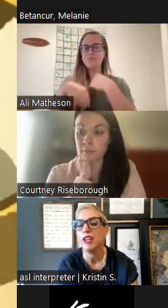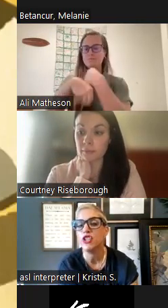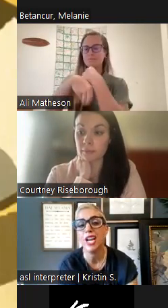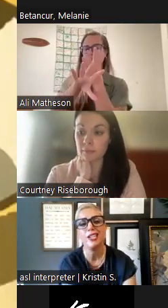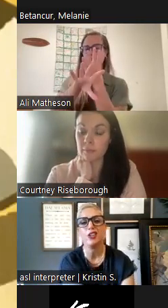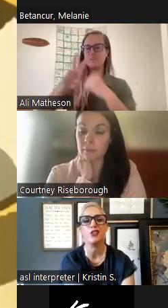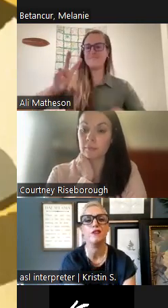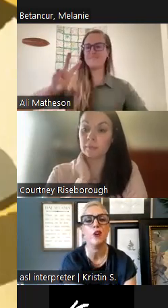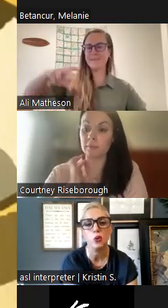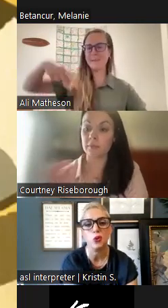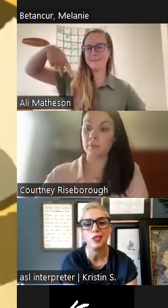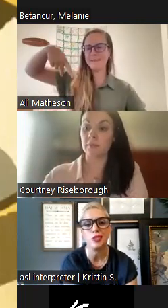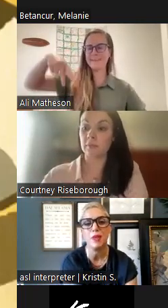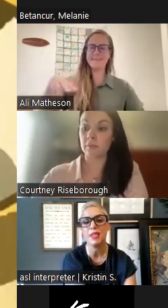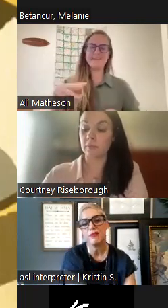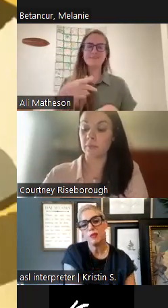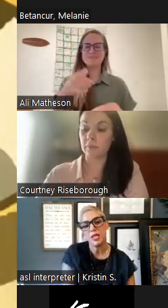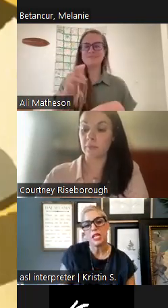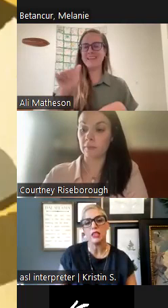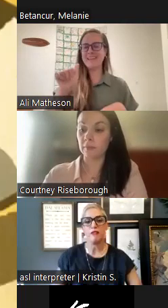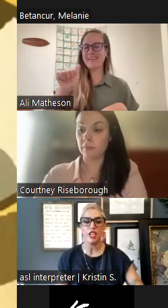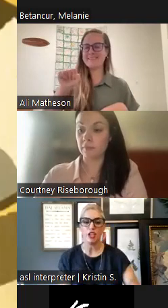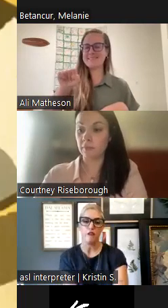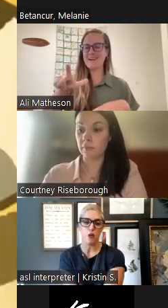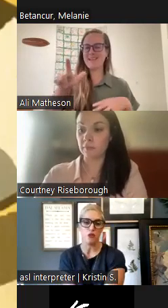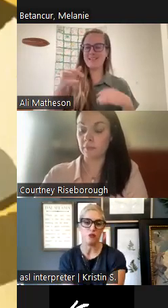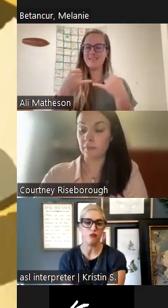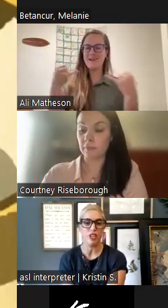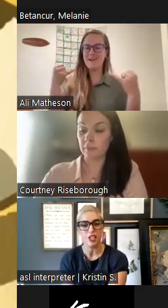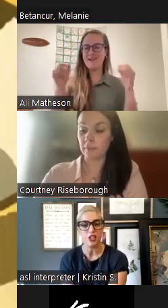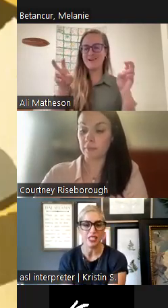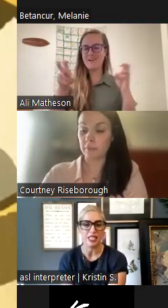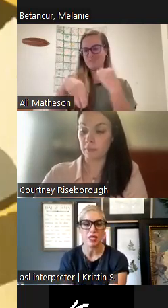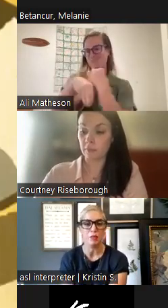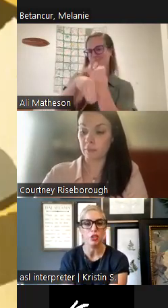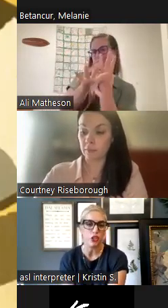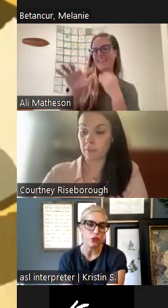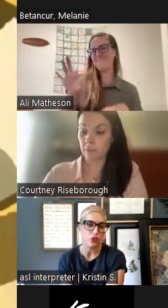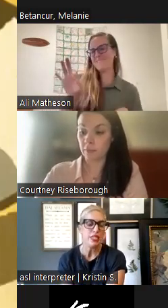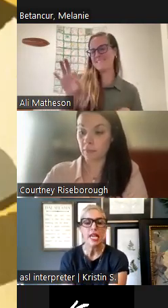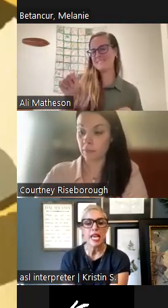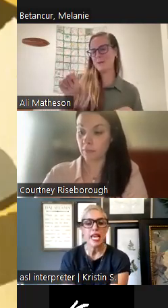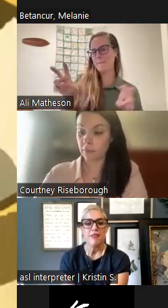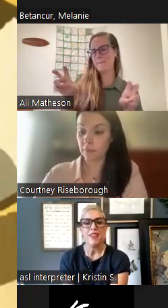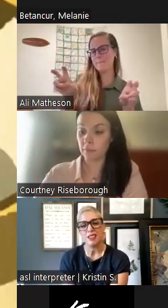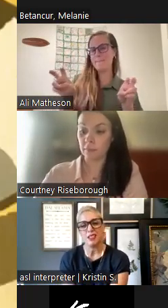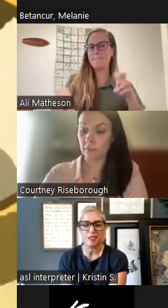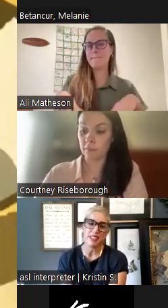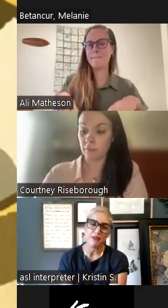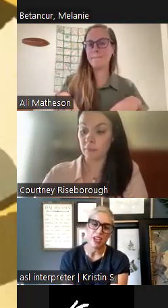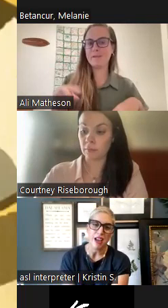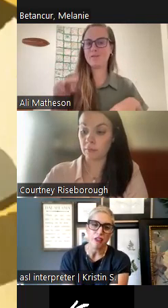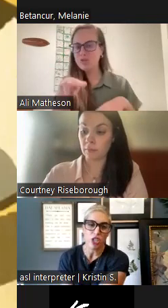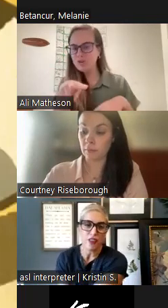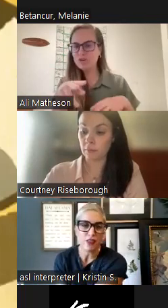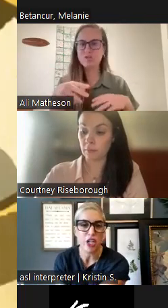Maybe they're checking each other's phones. Maybe the VP, the video phone relay service that people use, that's a